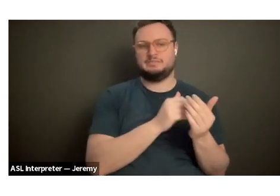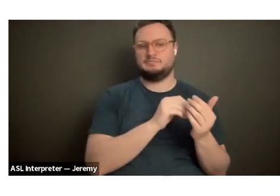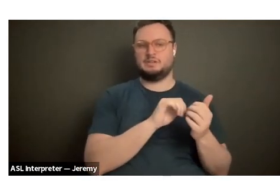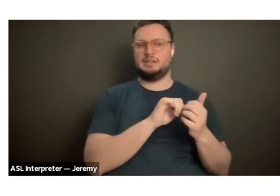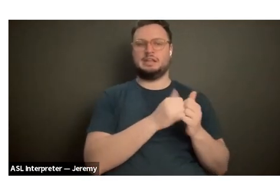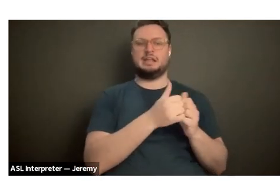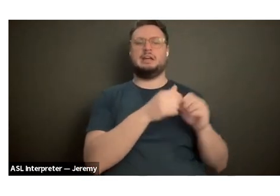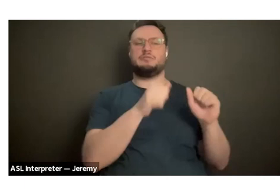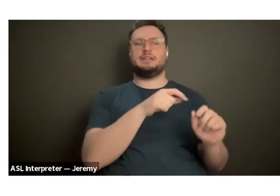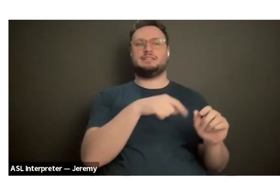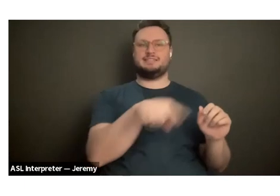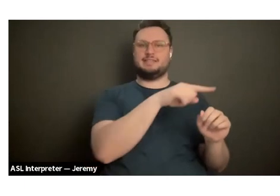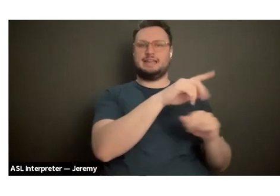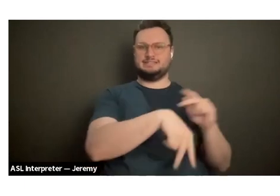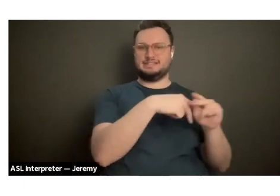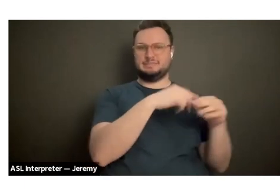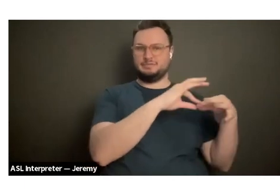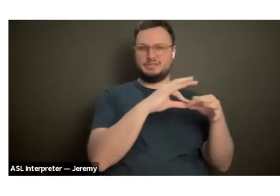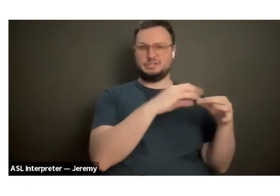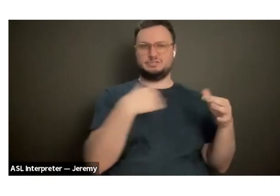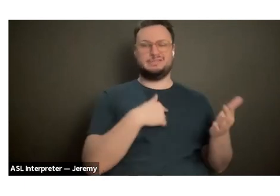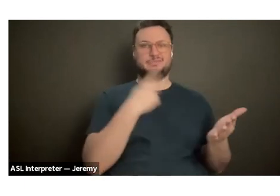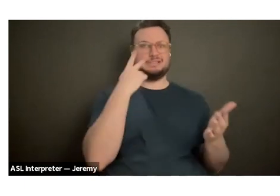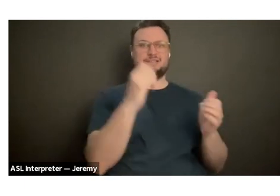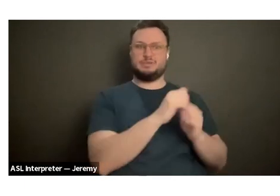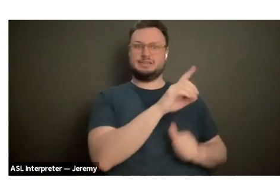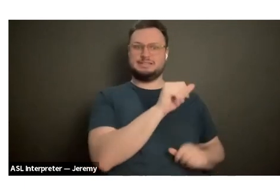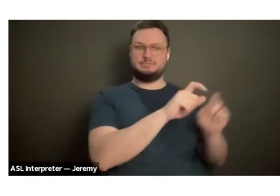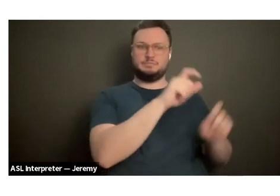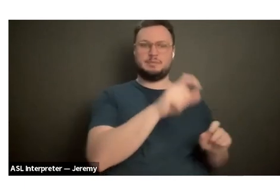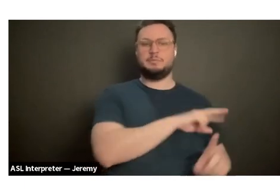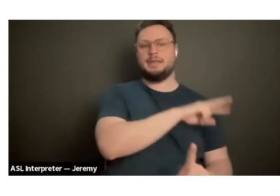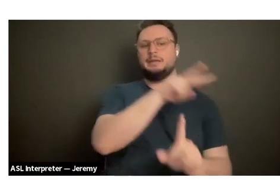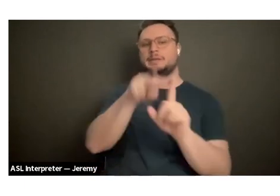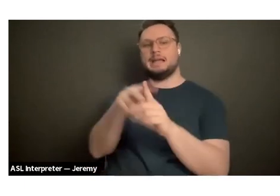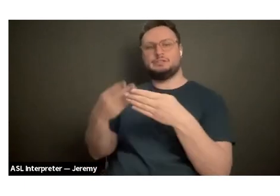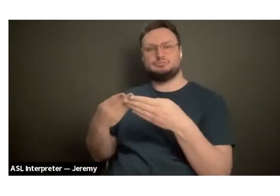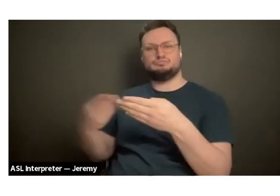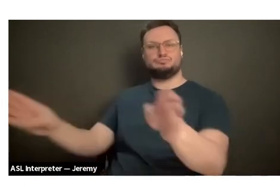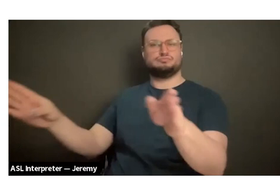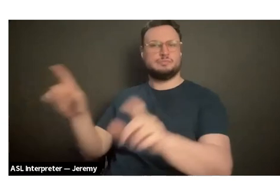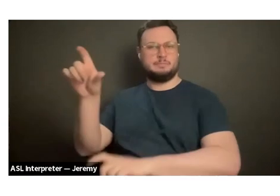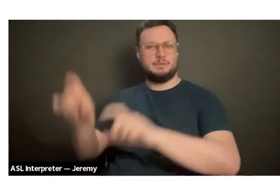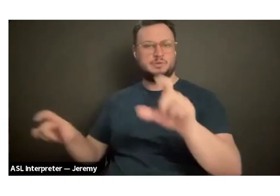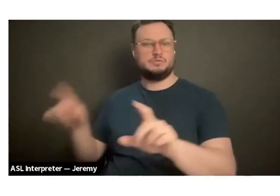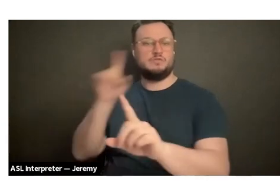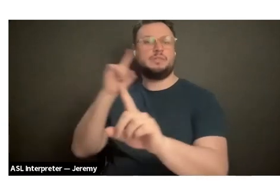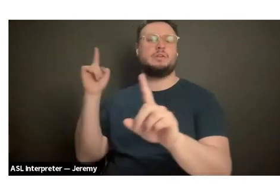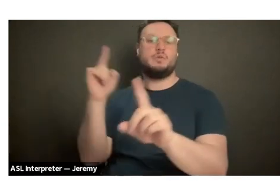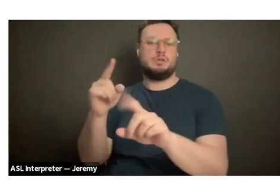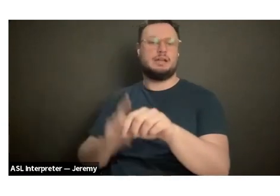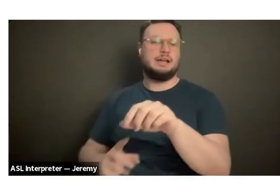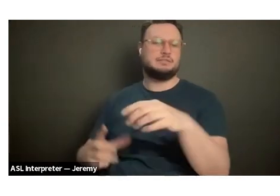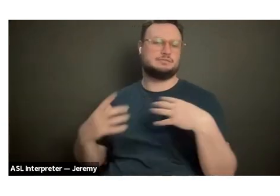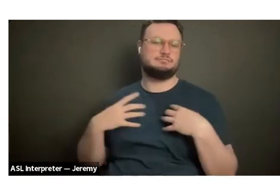be applied more widely to nature and regeneration. Really looking forward to it. So we have 5 quick